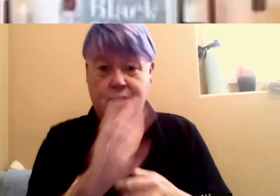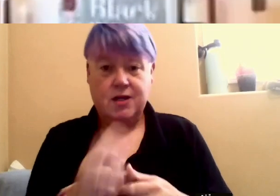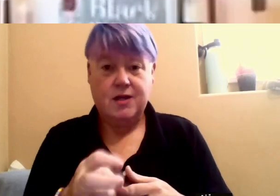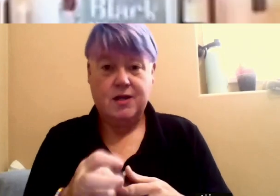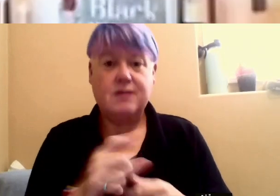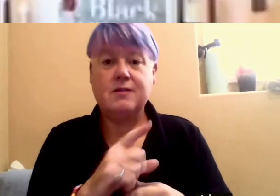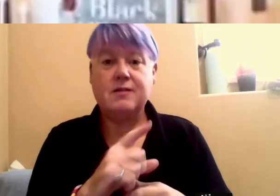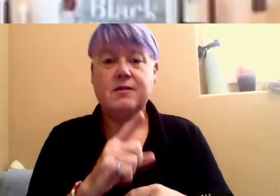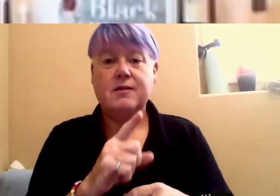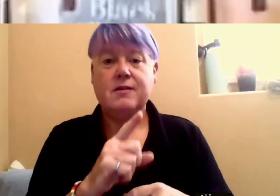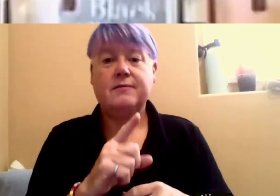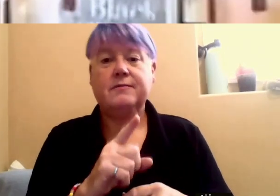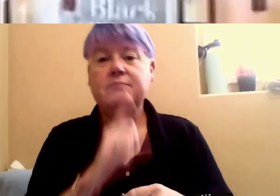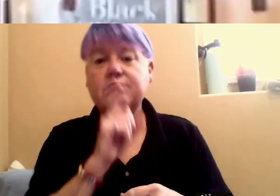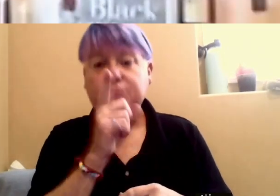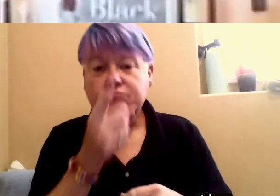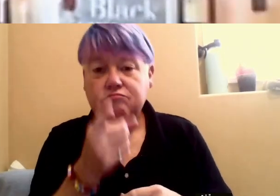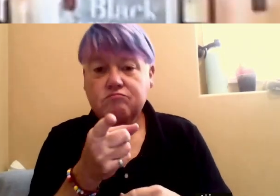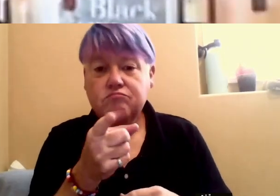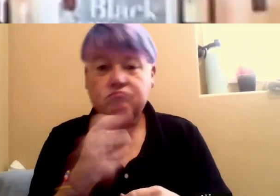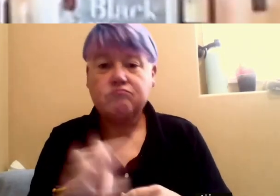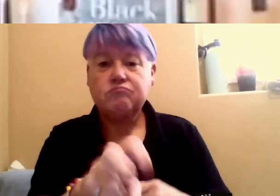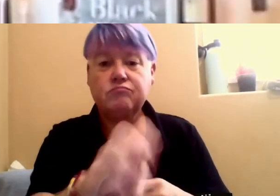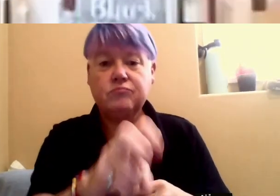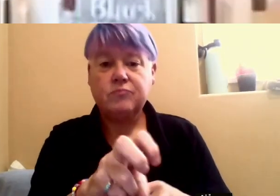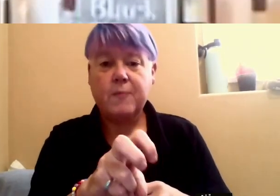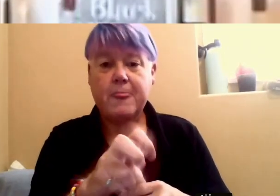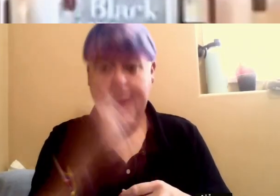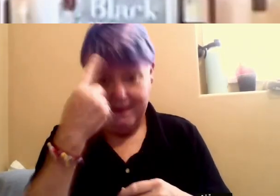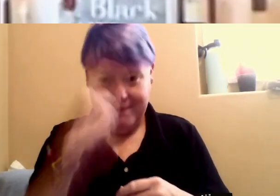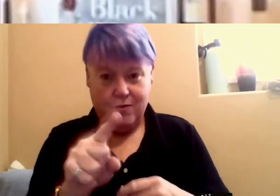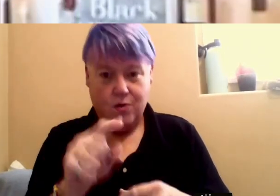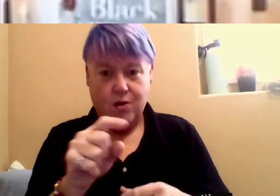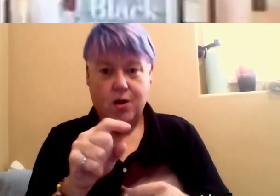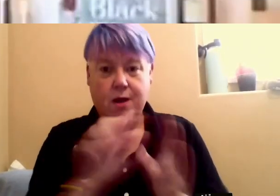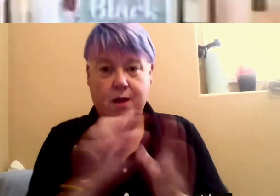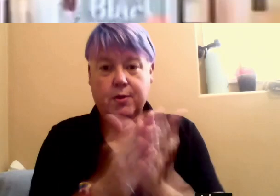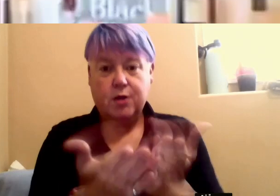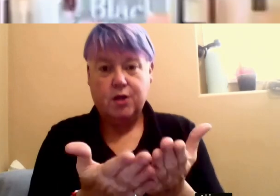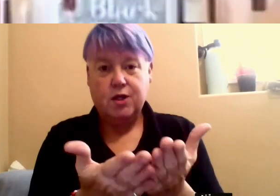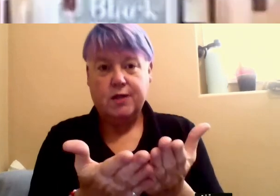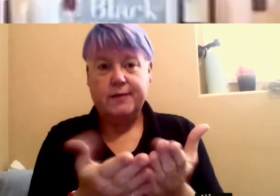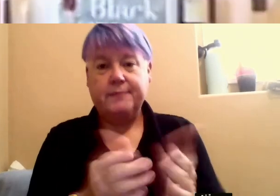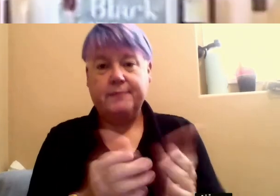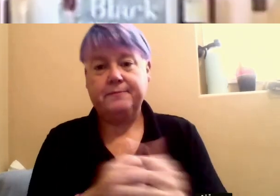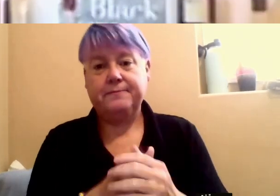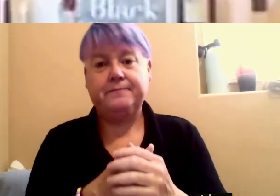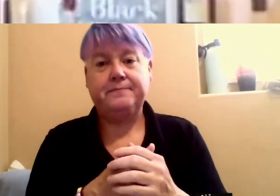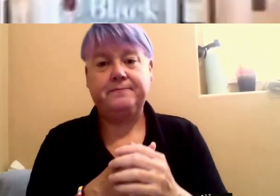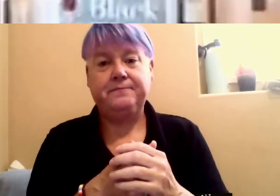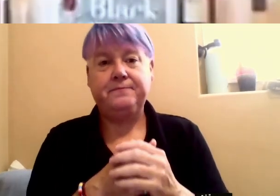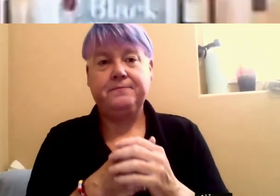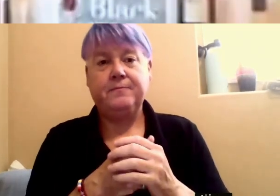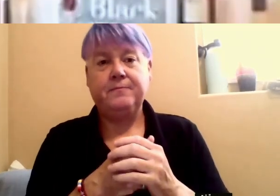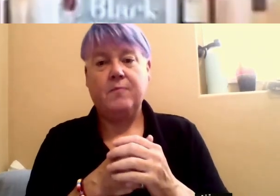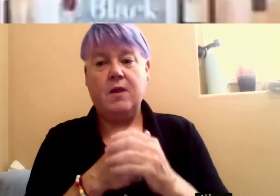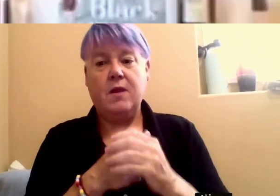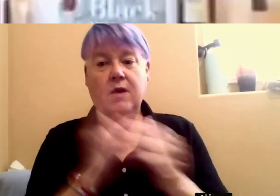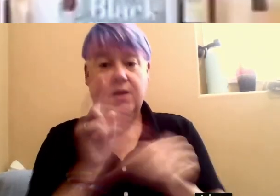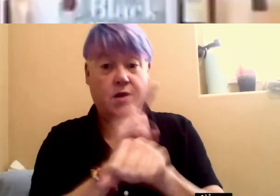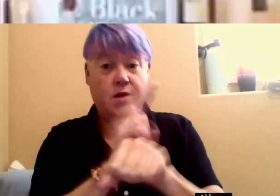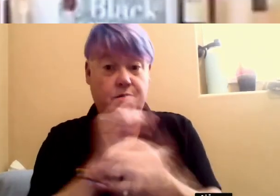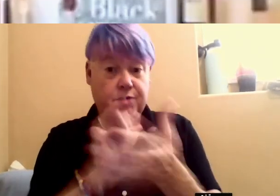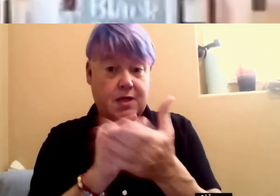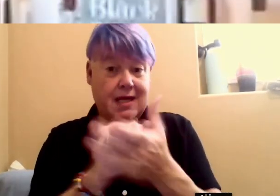fictional structure for like a novel, like a fiction novel. He used that same